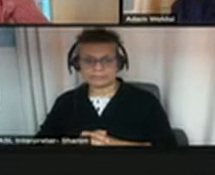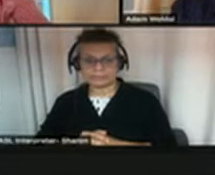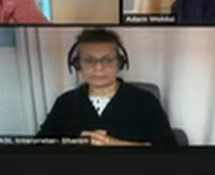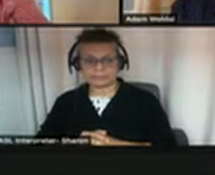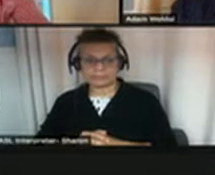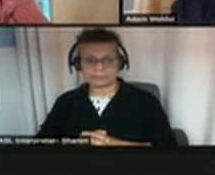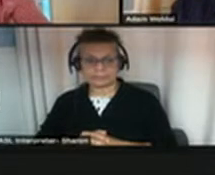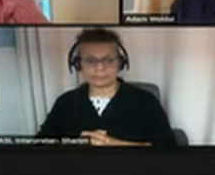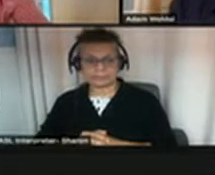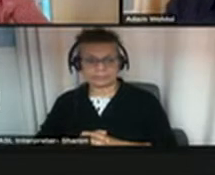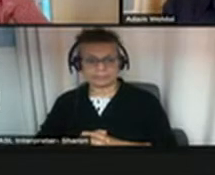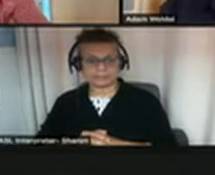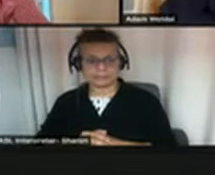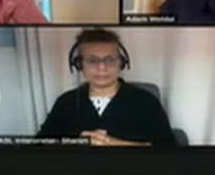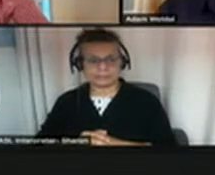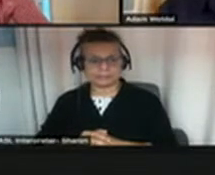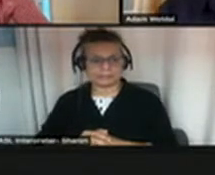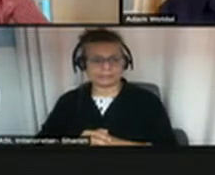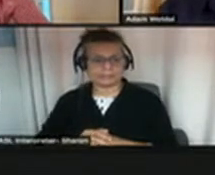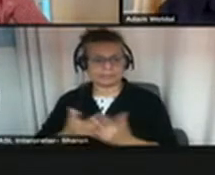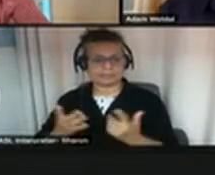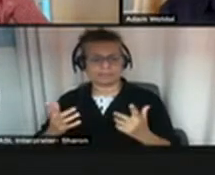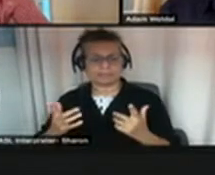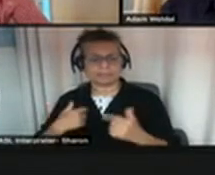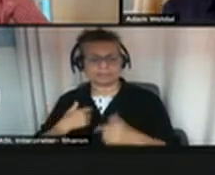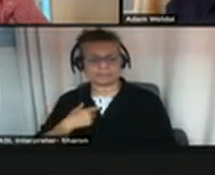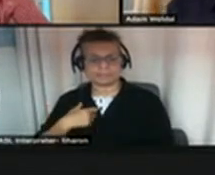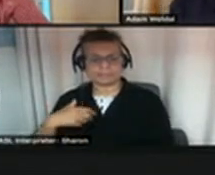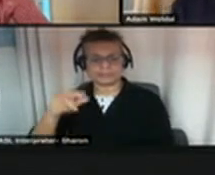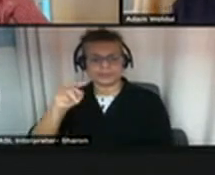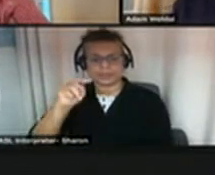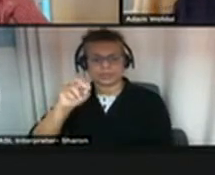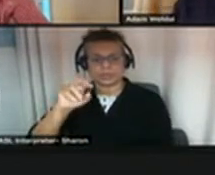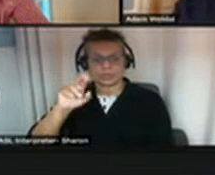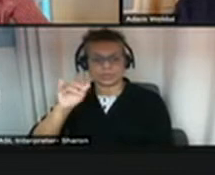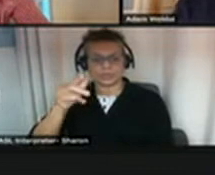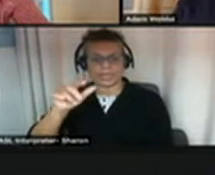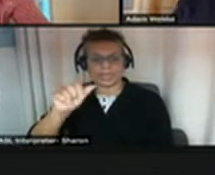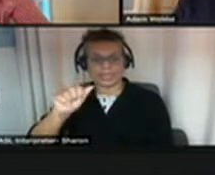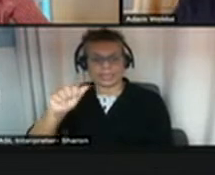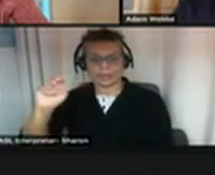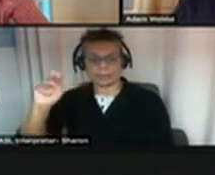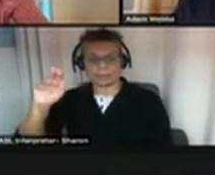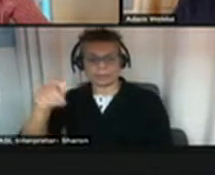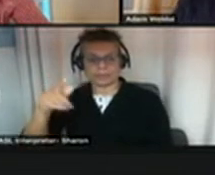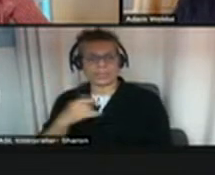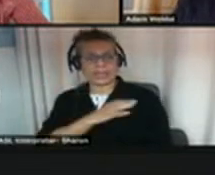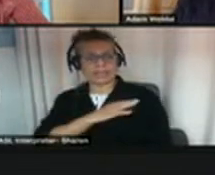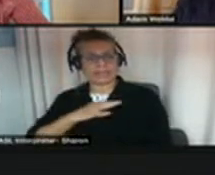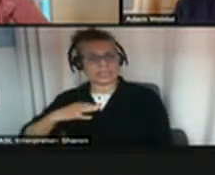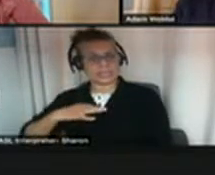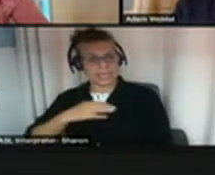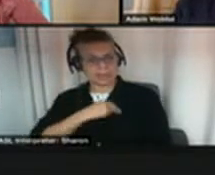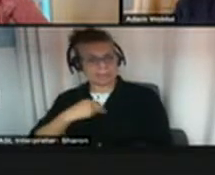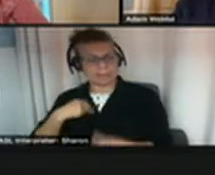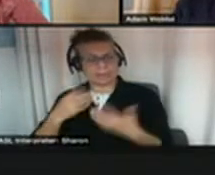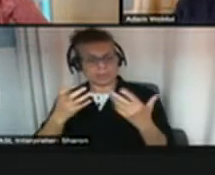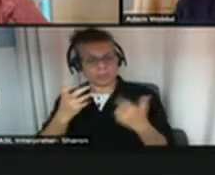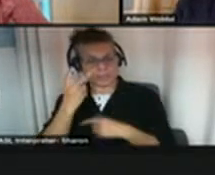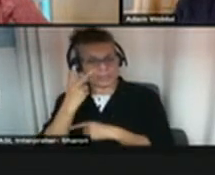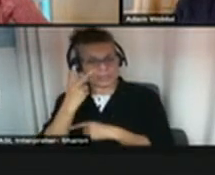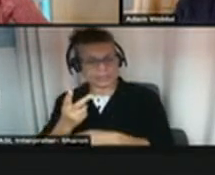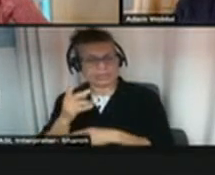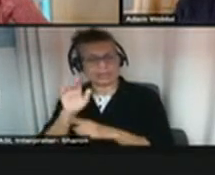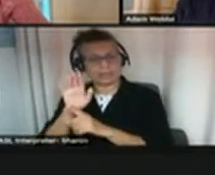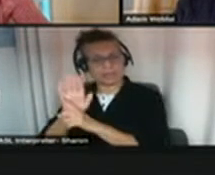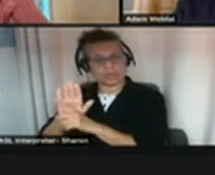Hi, good evening. The request is from one of our staff members to see if we can allow her